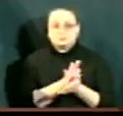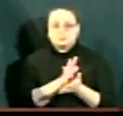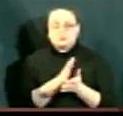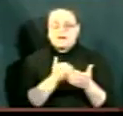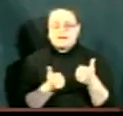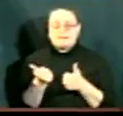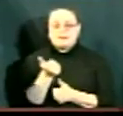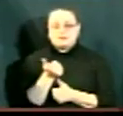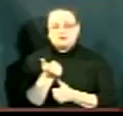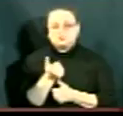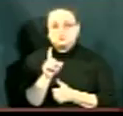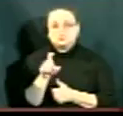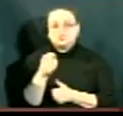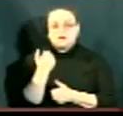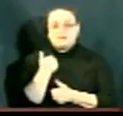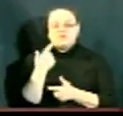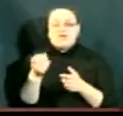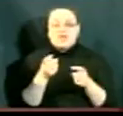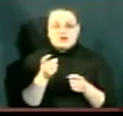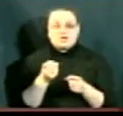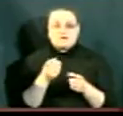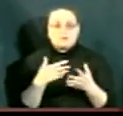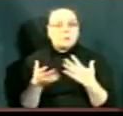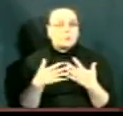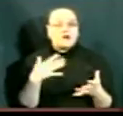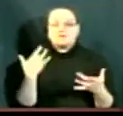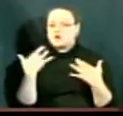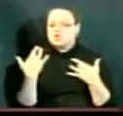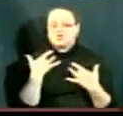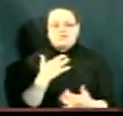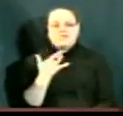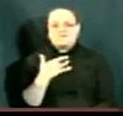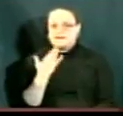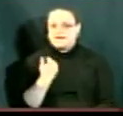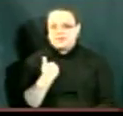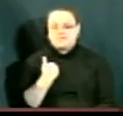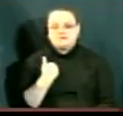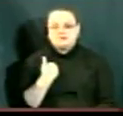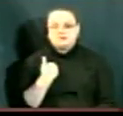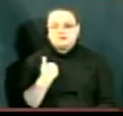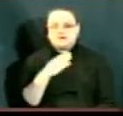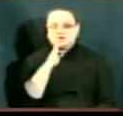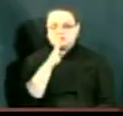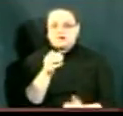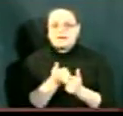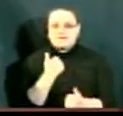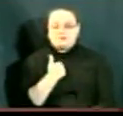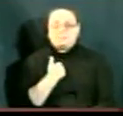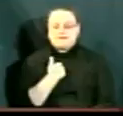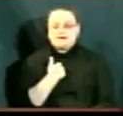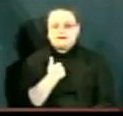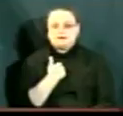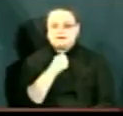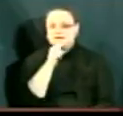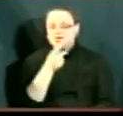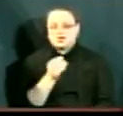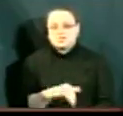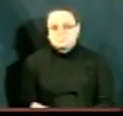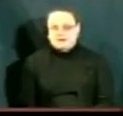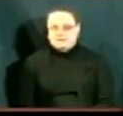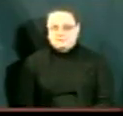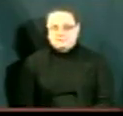administration should have handled whatever concern they felt they had directly with me. They did not do